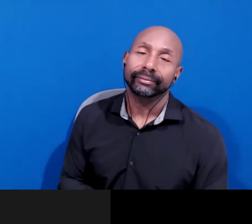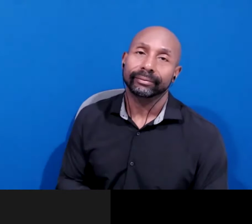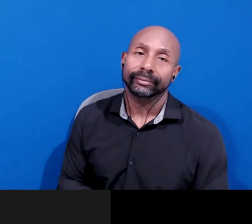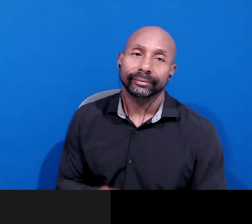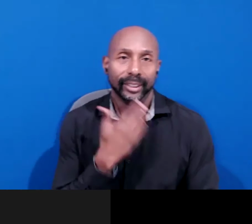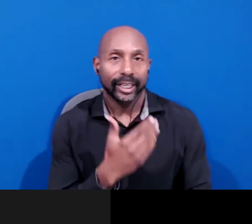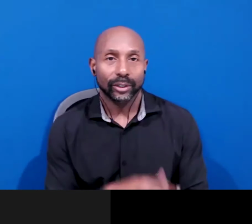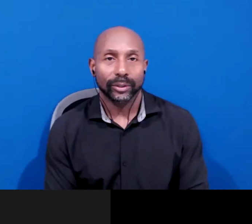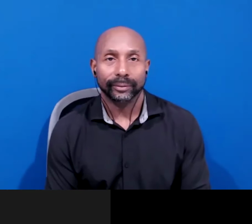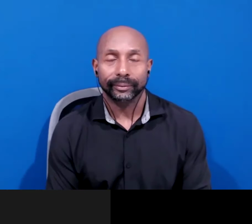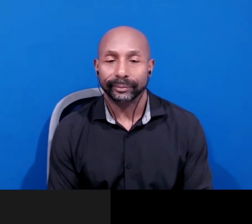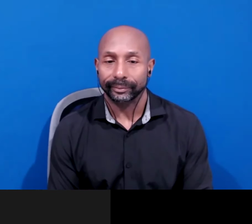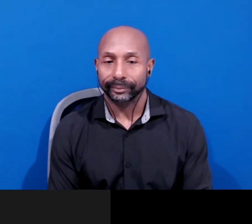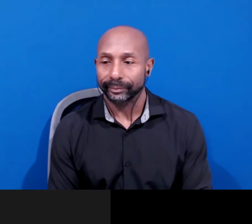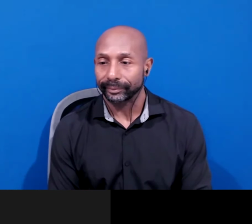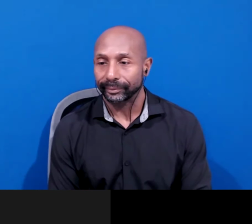Thank you.